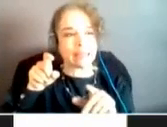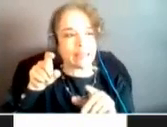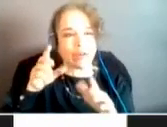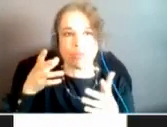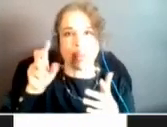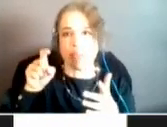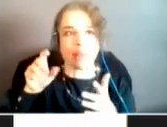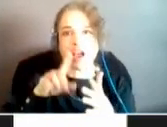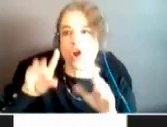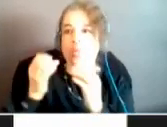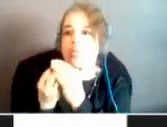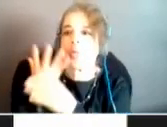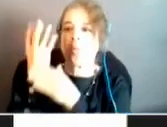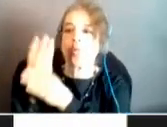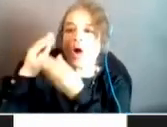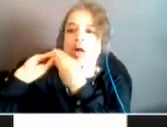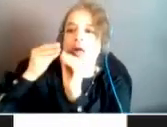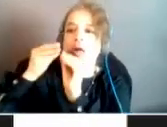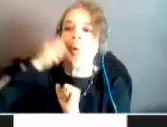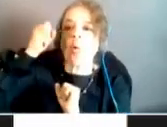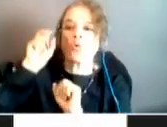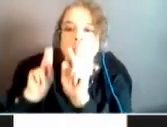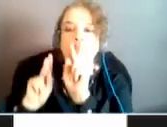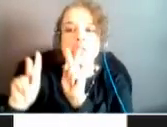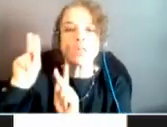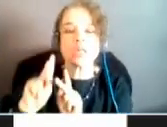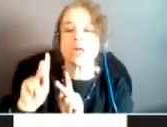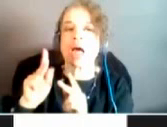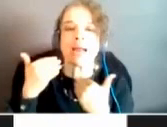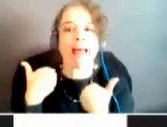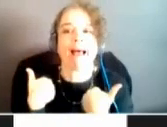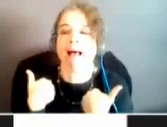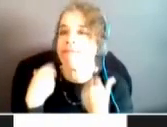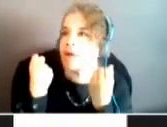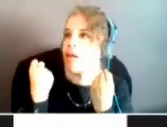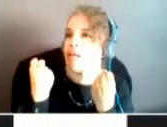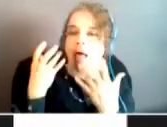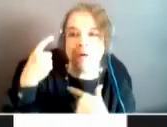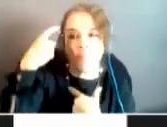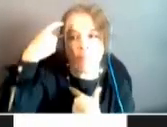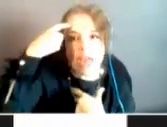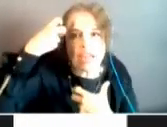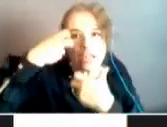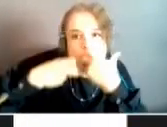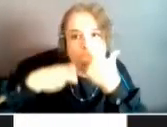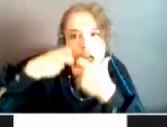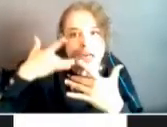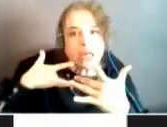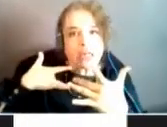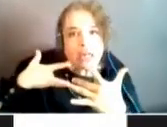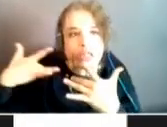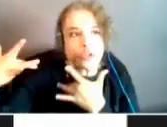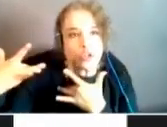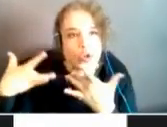you know, this growing number of older people who may be having a lot of mental health concerns.